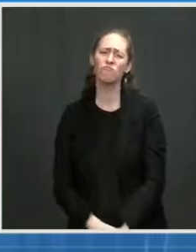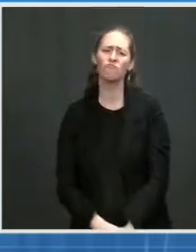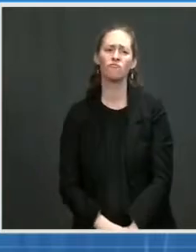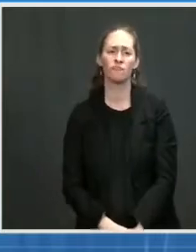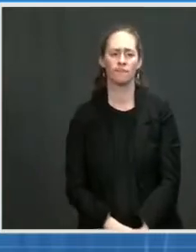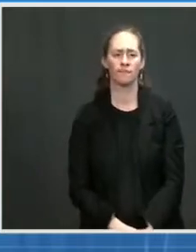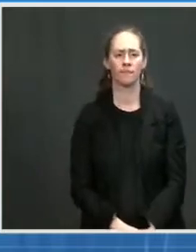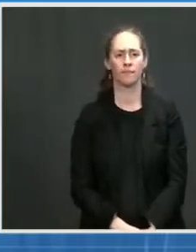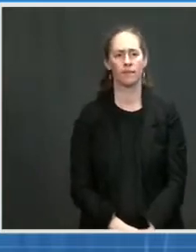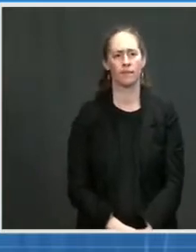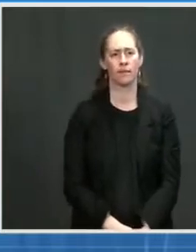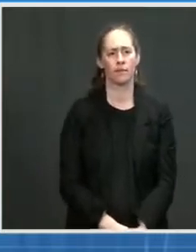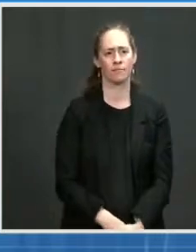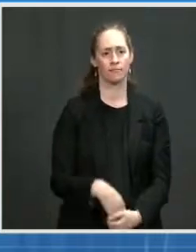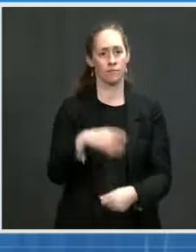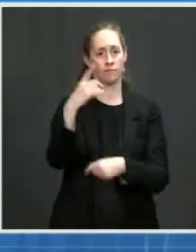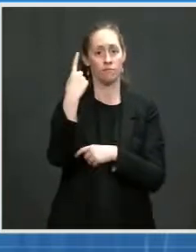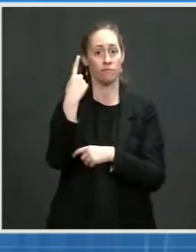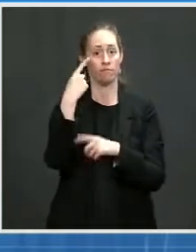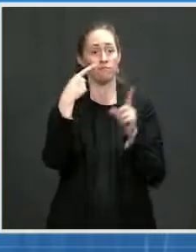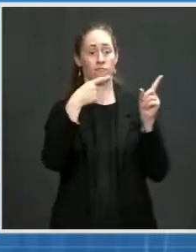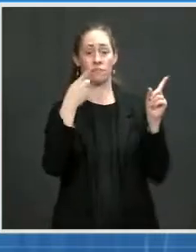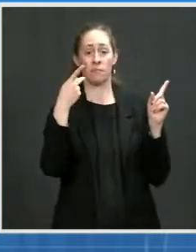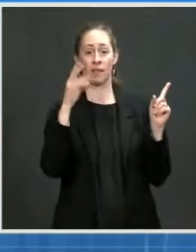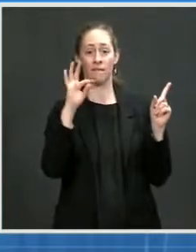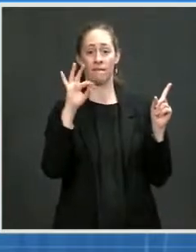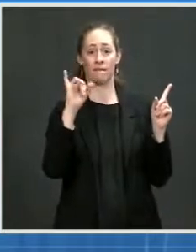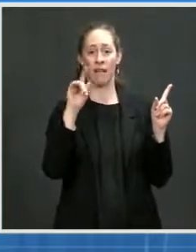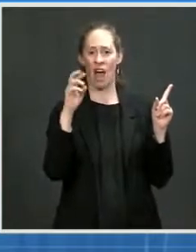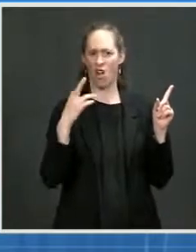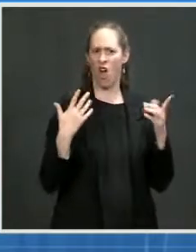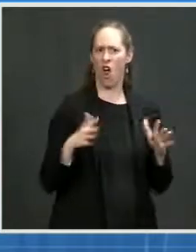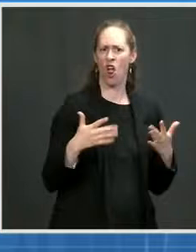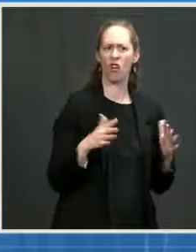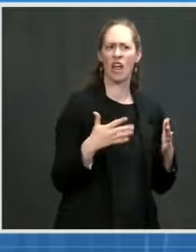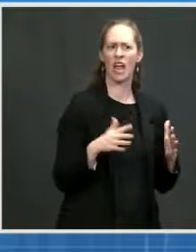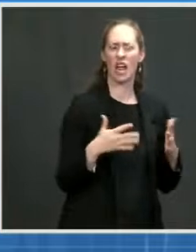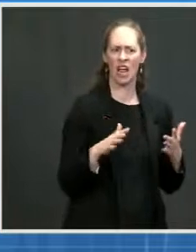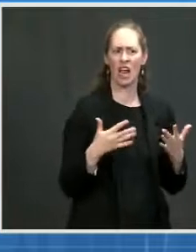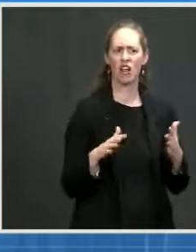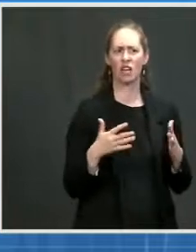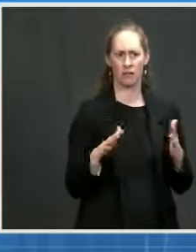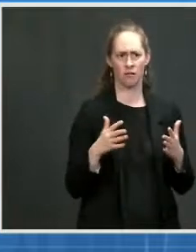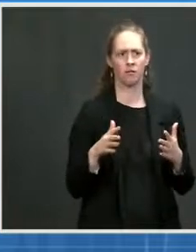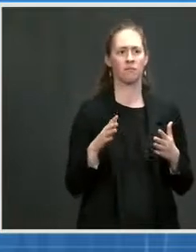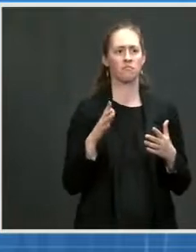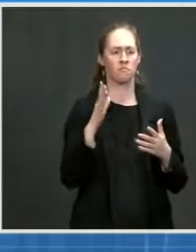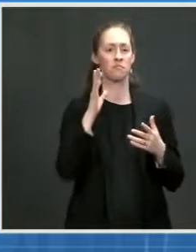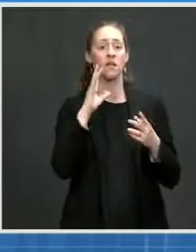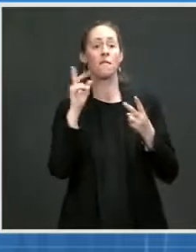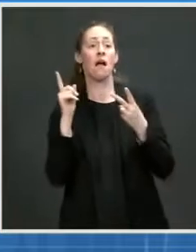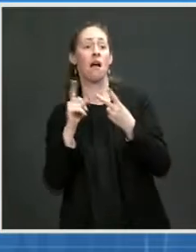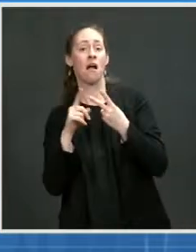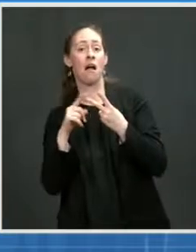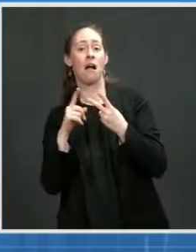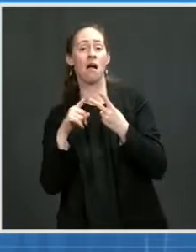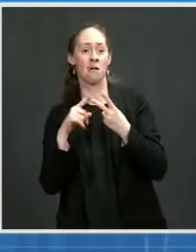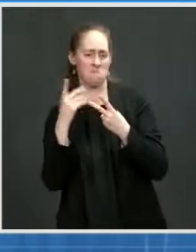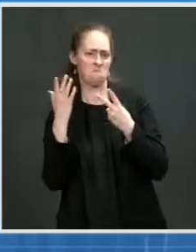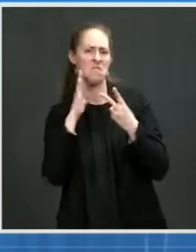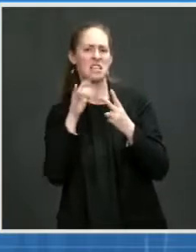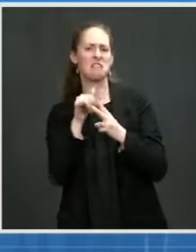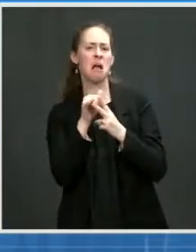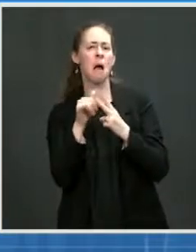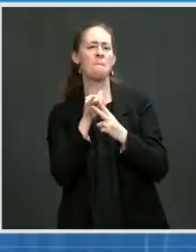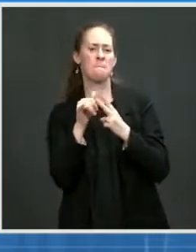company, Pfizer, but it looks very much like we'll have the source of another similar vaccine, an mRNA from Moderna. So all